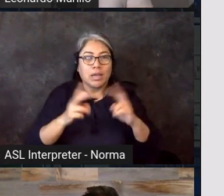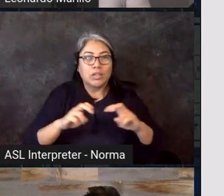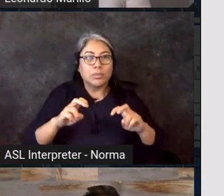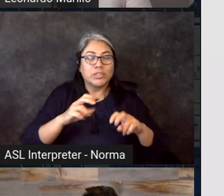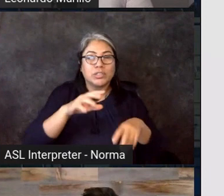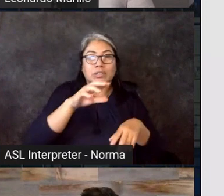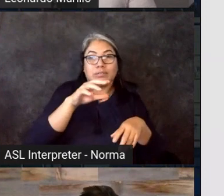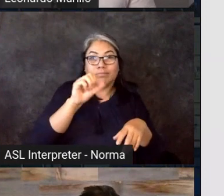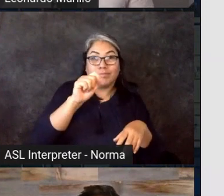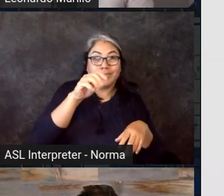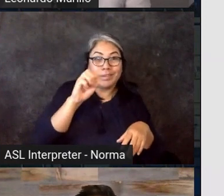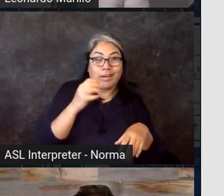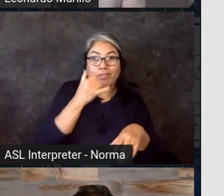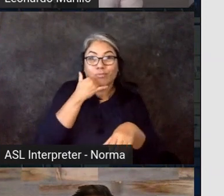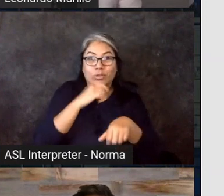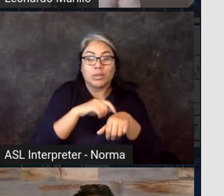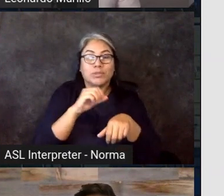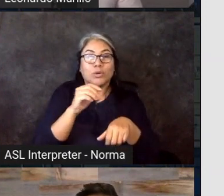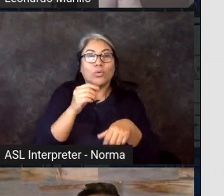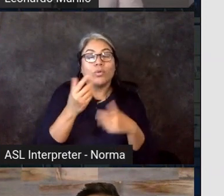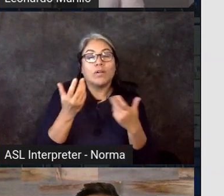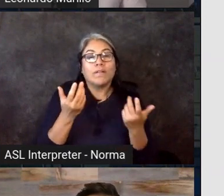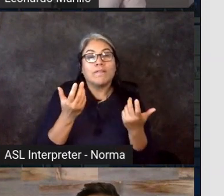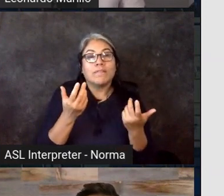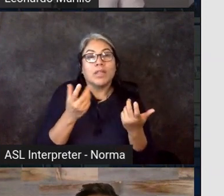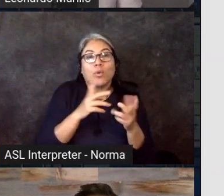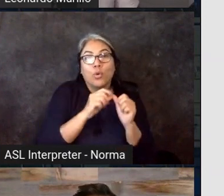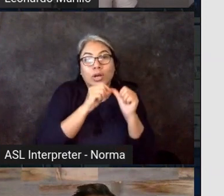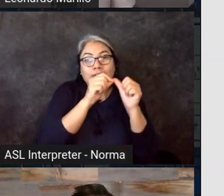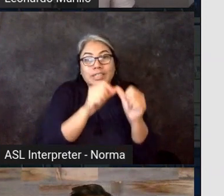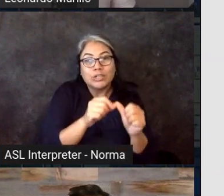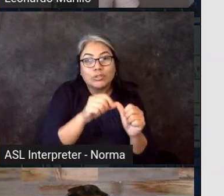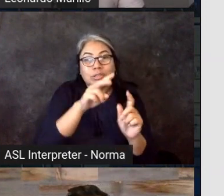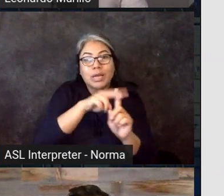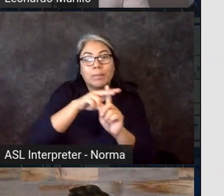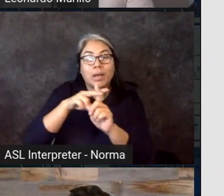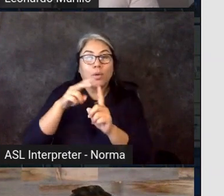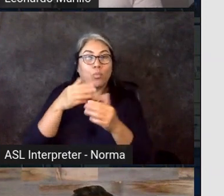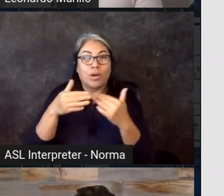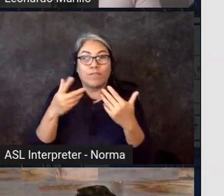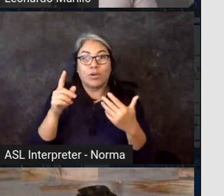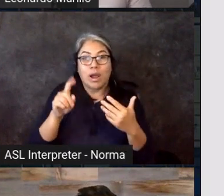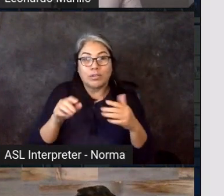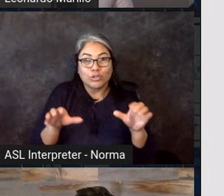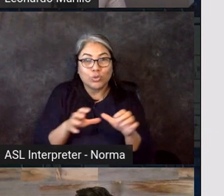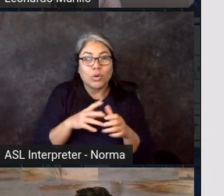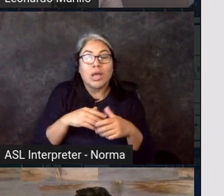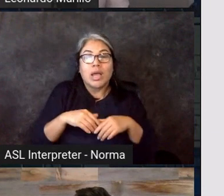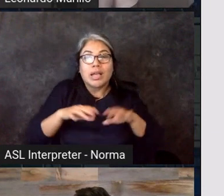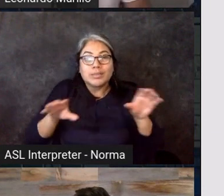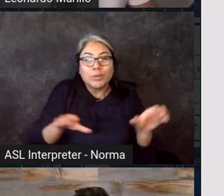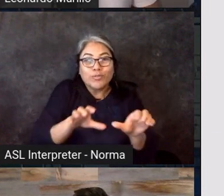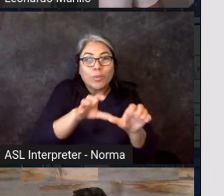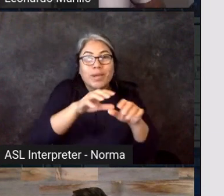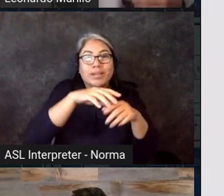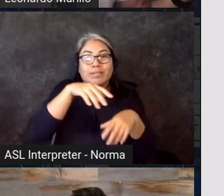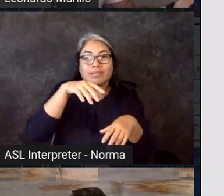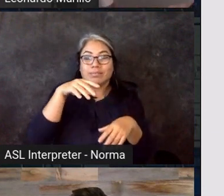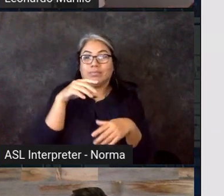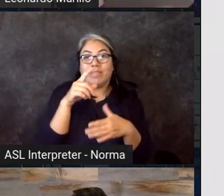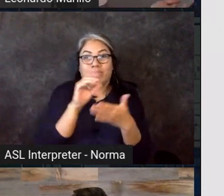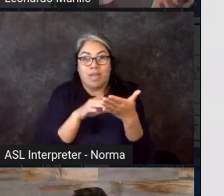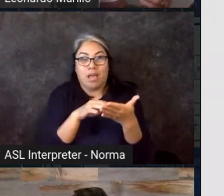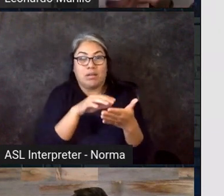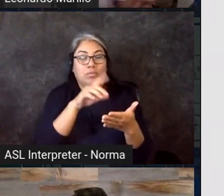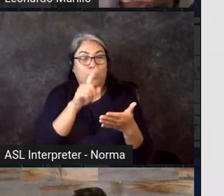apply whatever it has to do. It perform any action that it needs to do to reconcile when there's drift, right? And basically, when you deploy